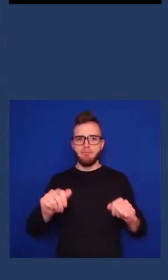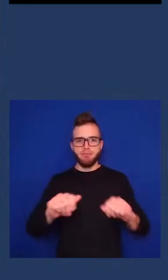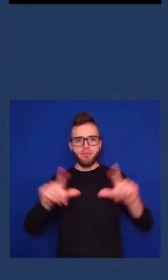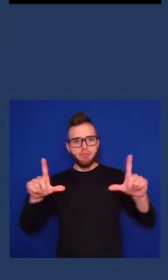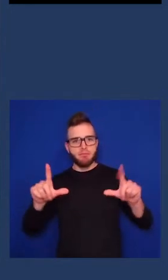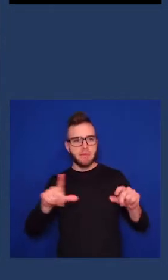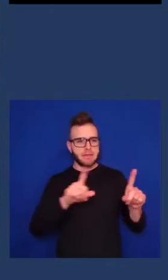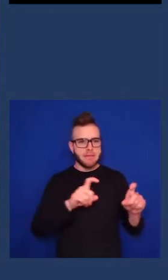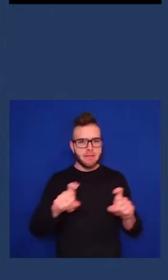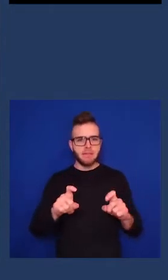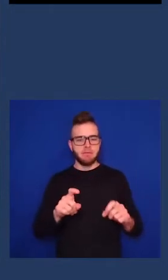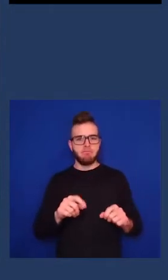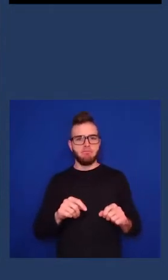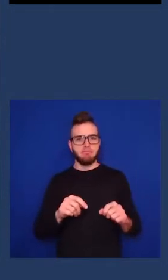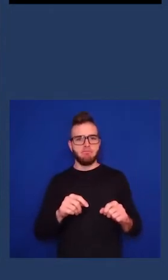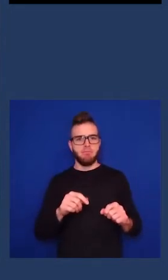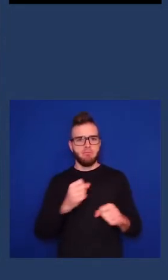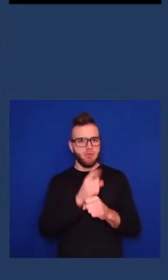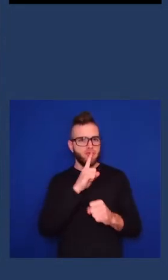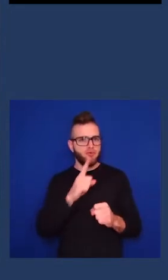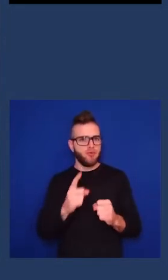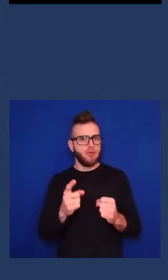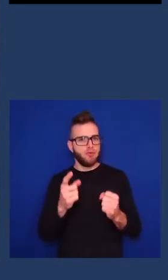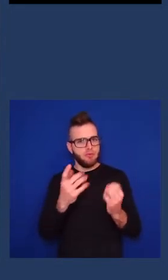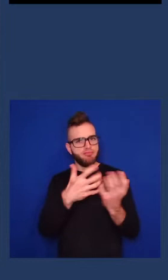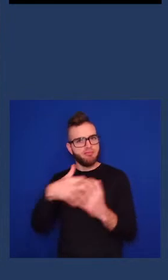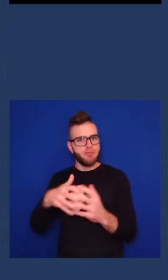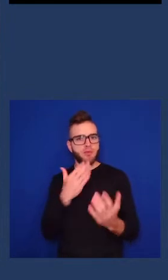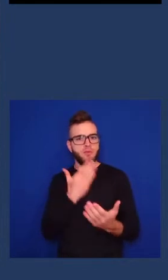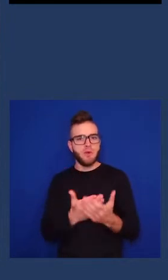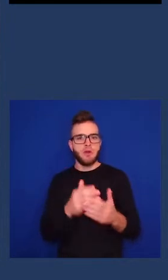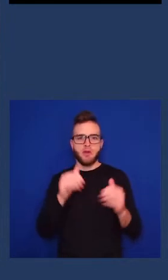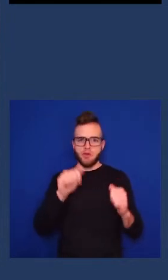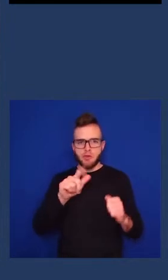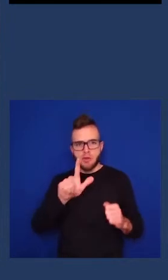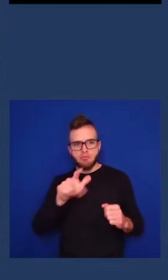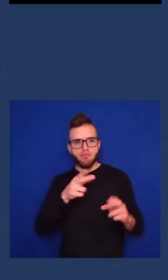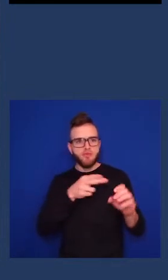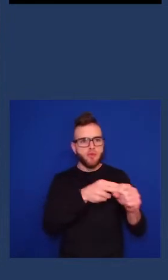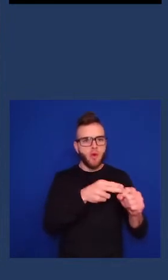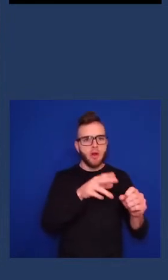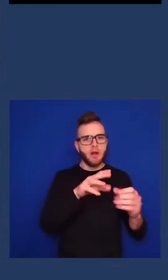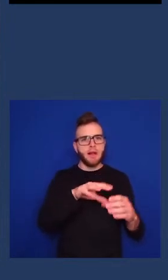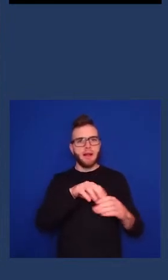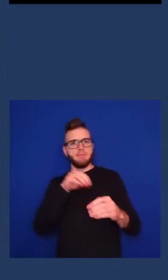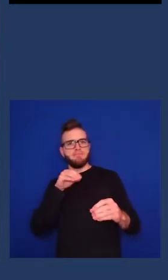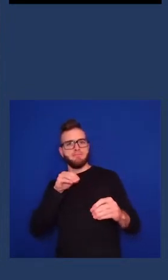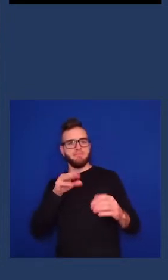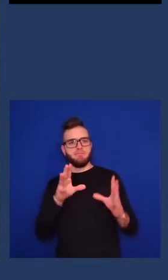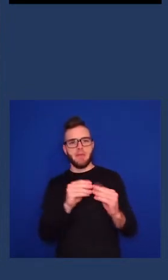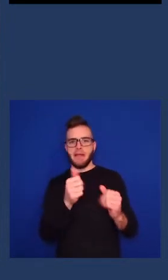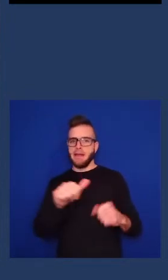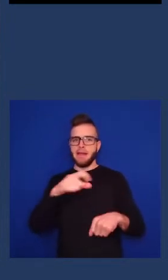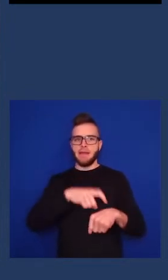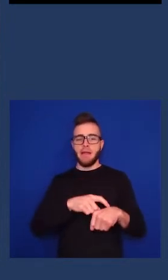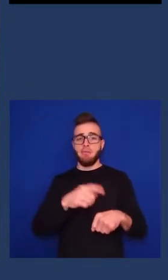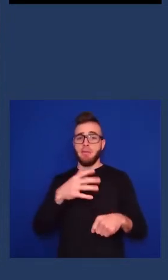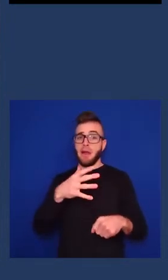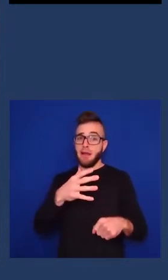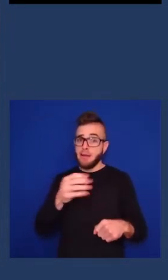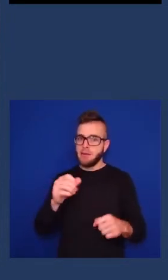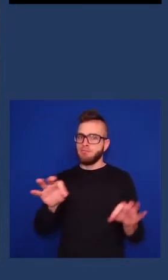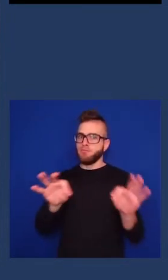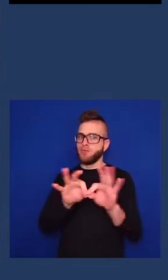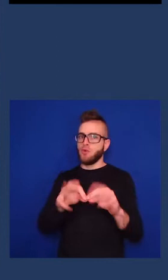the meeting anytime. And if you are using a laptop, a phone, or a tablet, fully charge your device prior to the